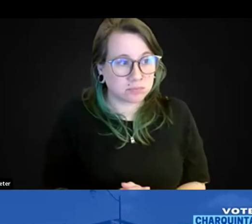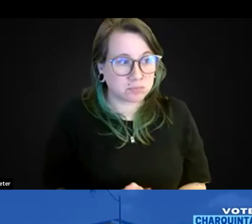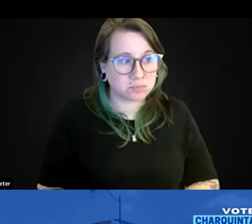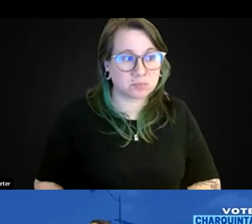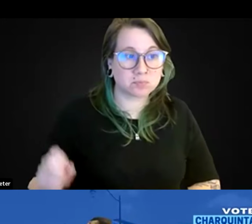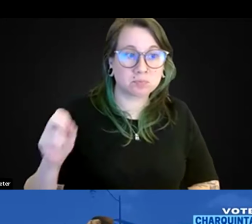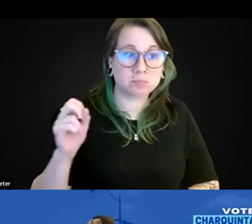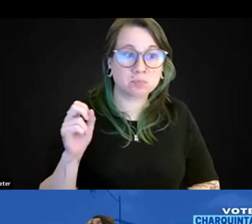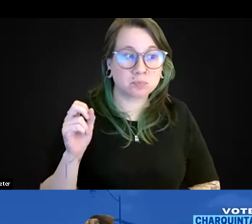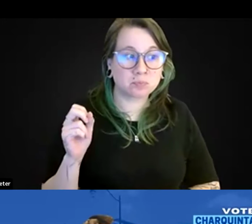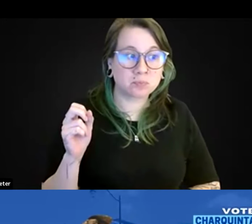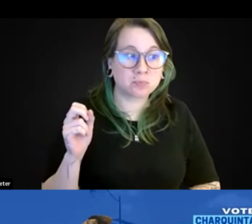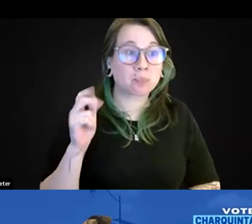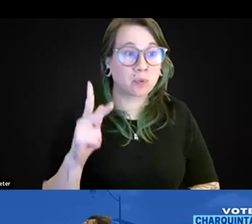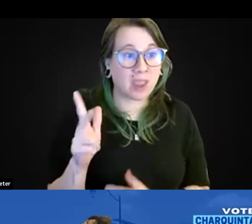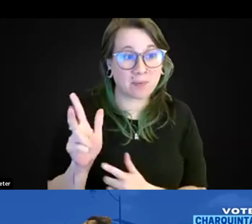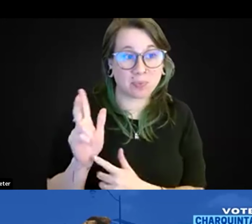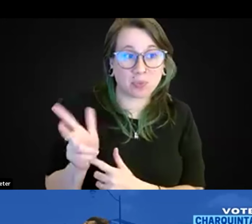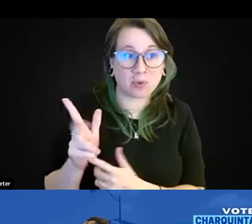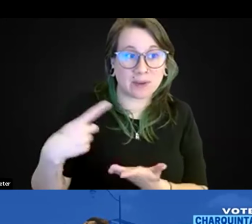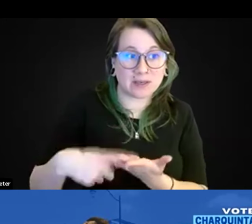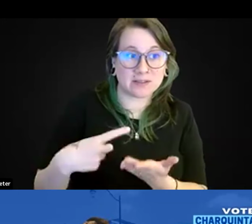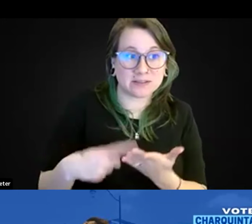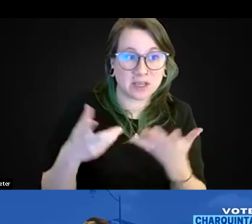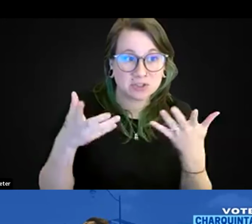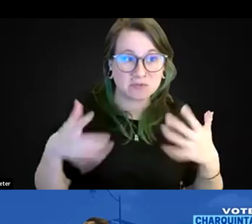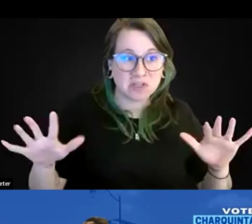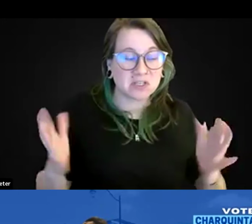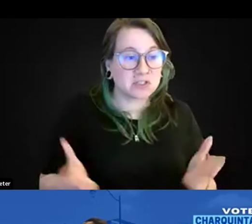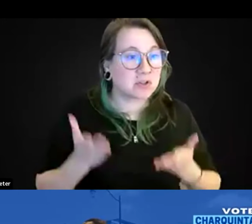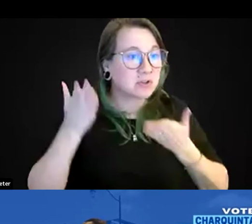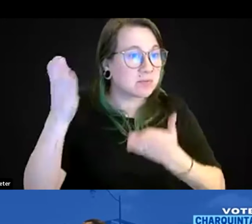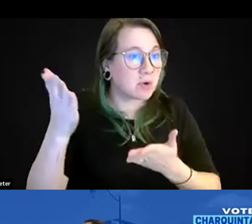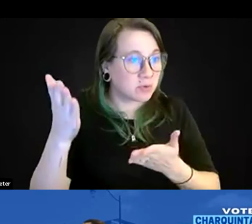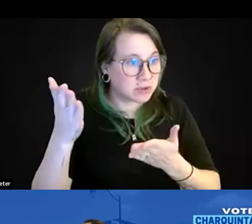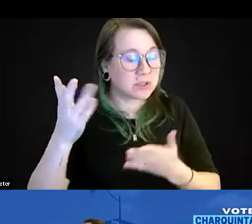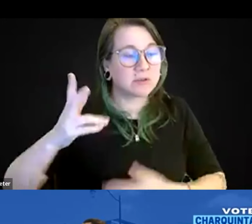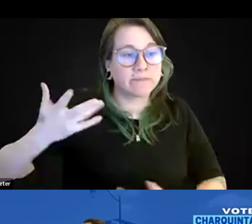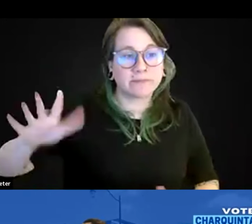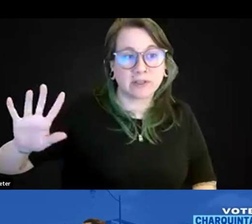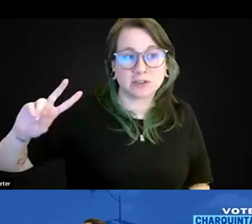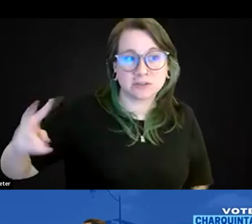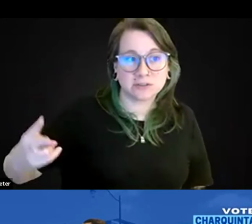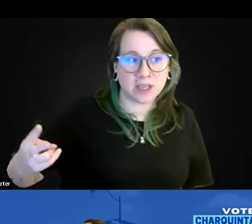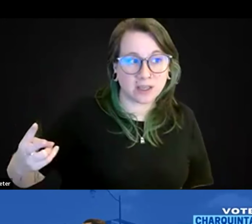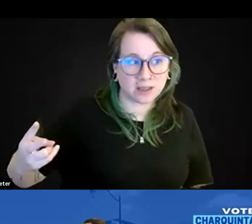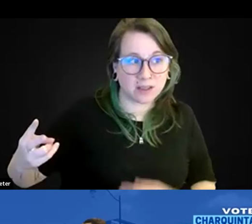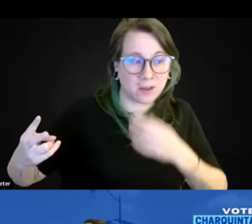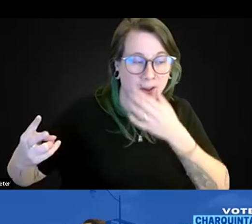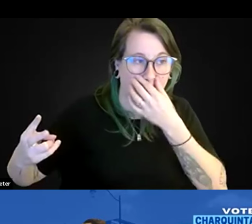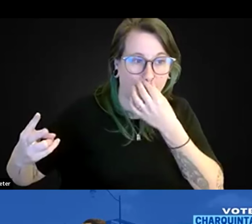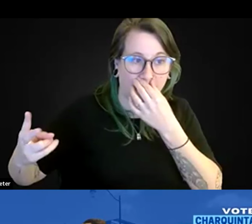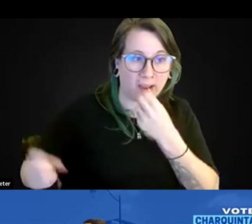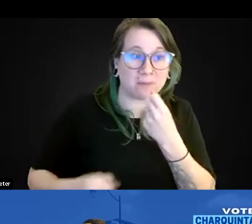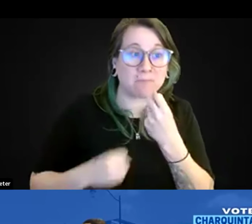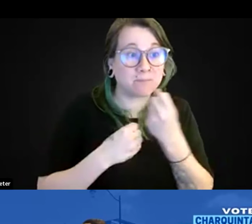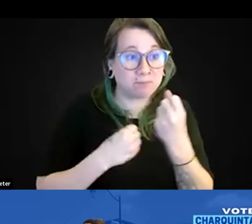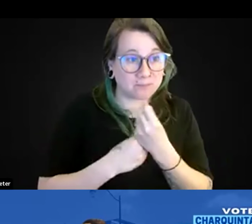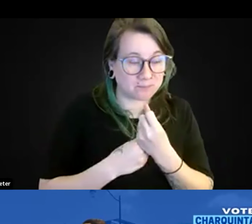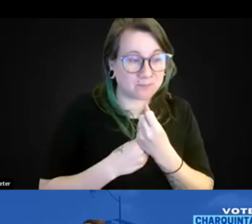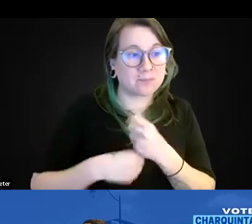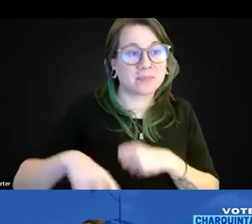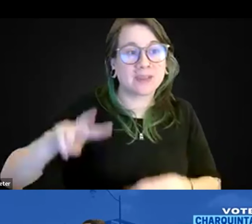Okay. So the 3-minute discussion is up. There's a motion on the floor. It was second by, there's a motion on the floor in favor of the project, second